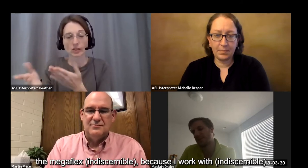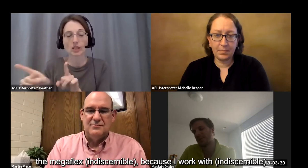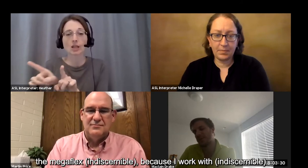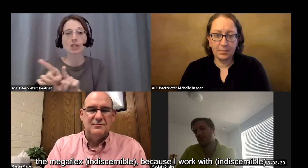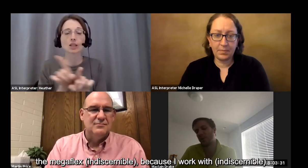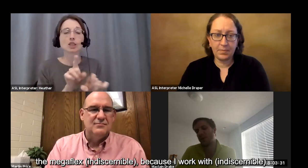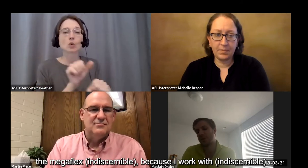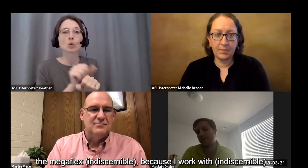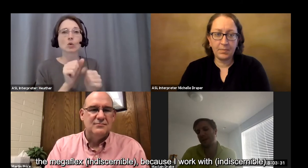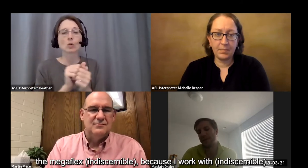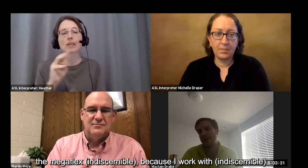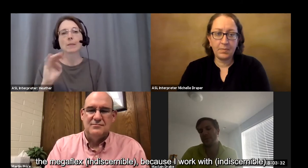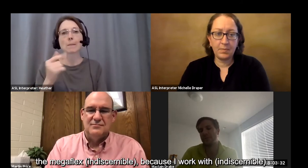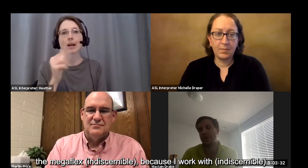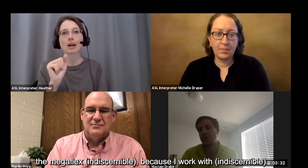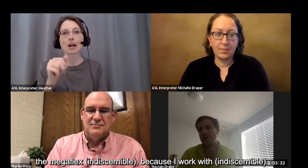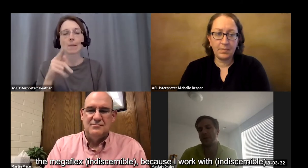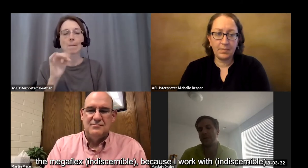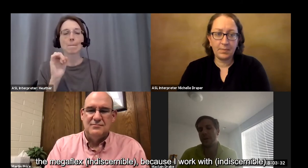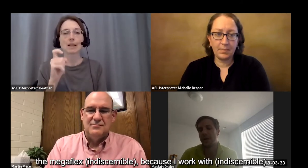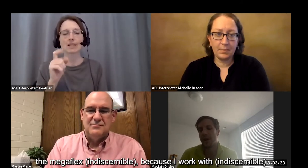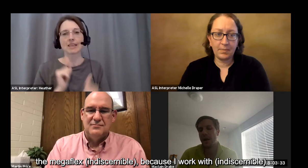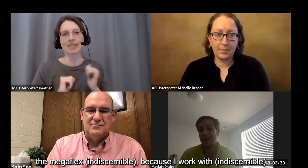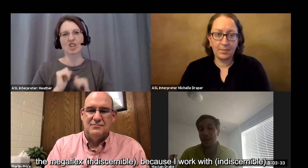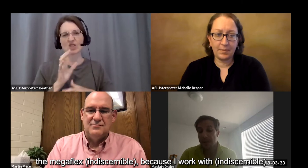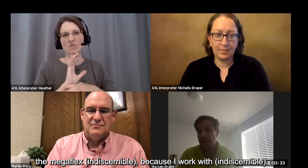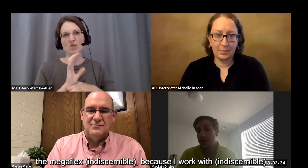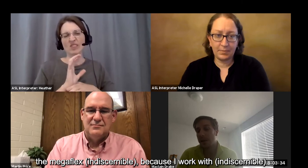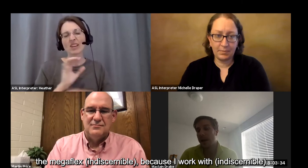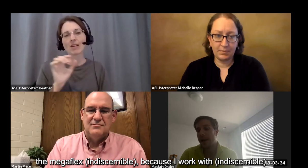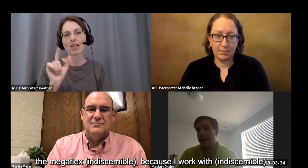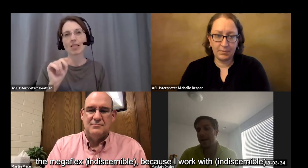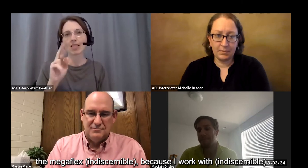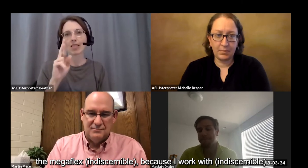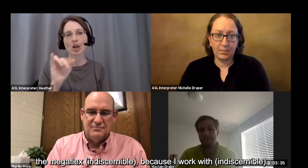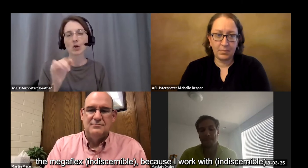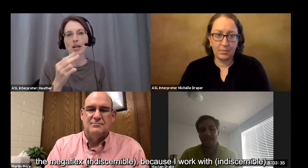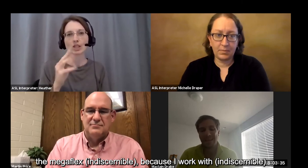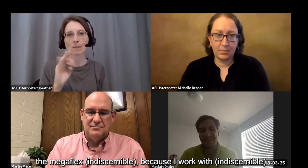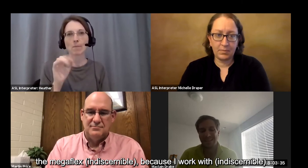Megaplex Theaters, because I work with a Larry H. Miller company.